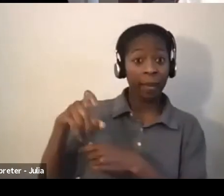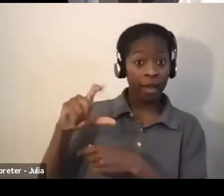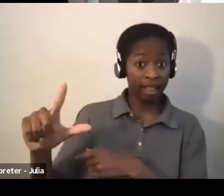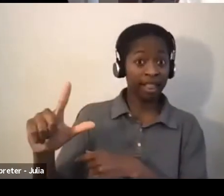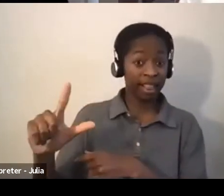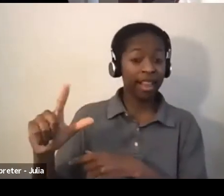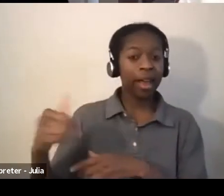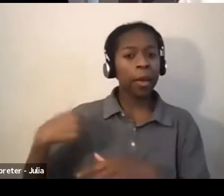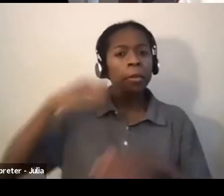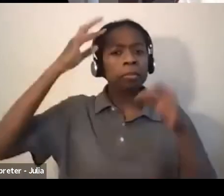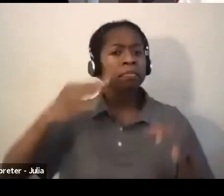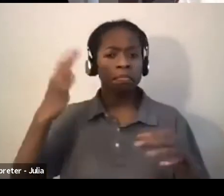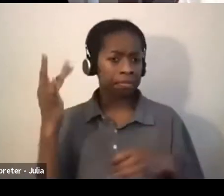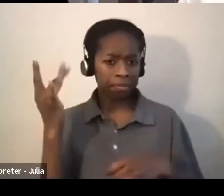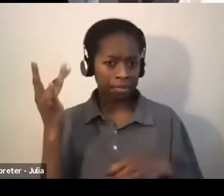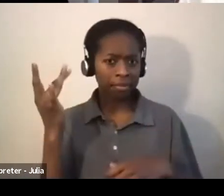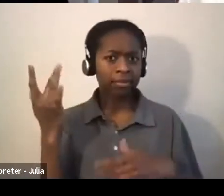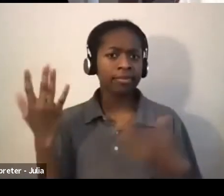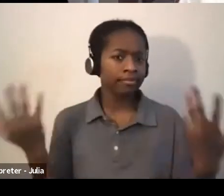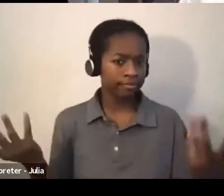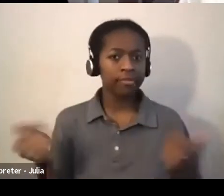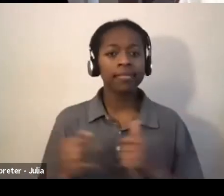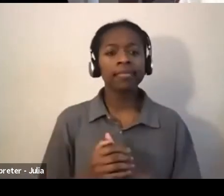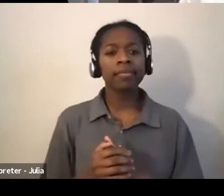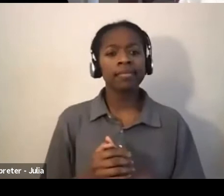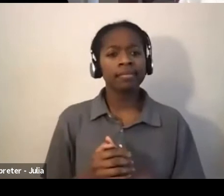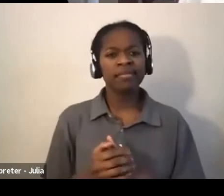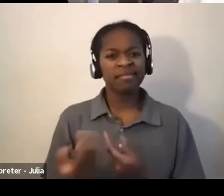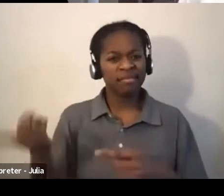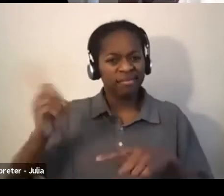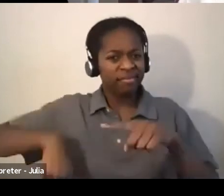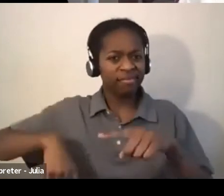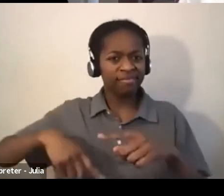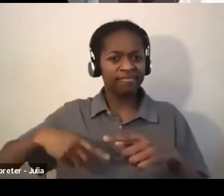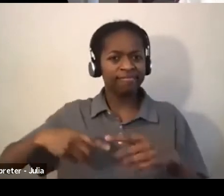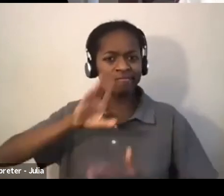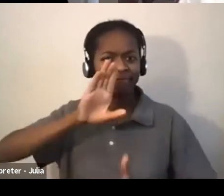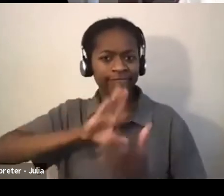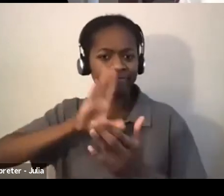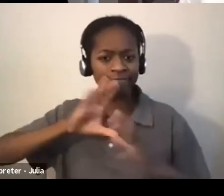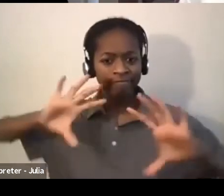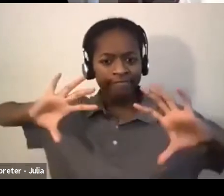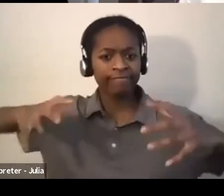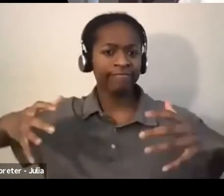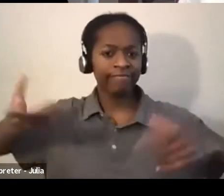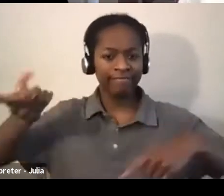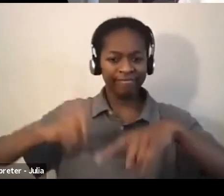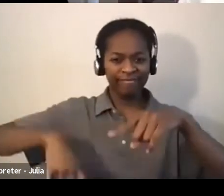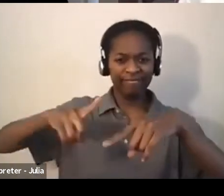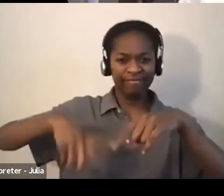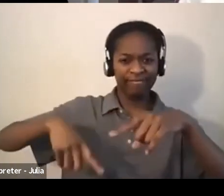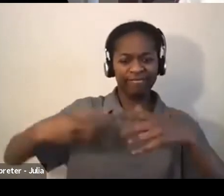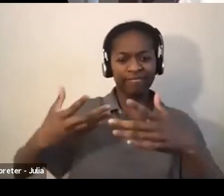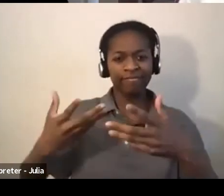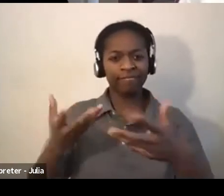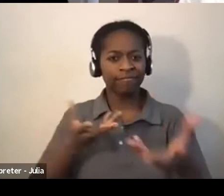we decided to do as a result of our inability to be with communities around the world doing the work